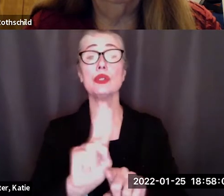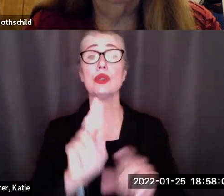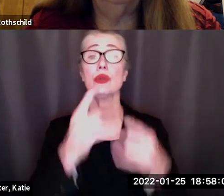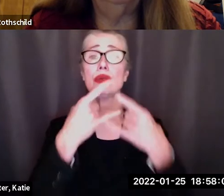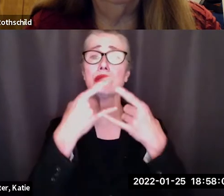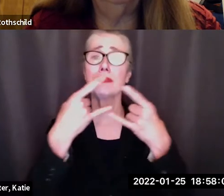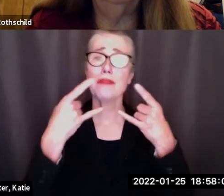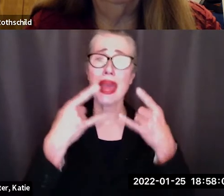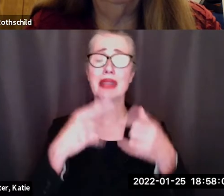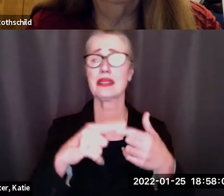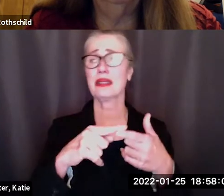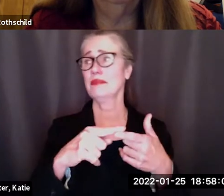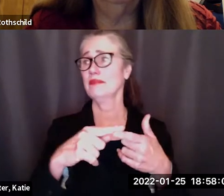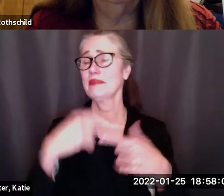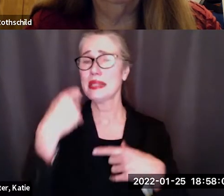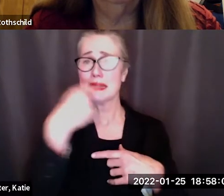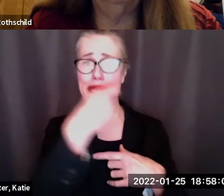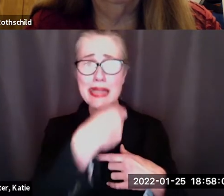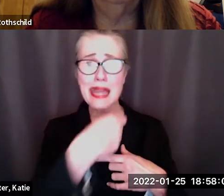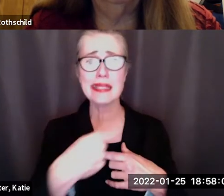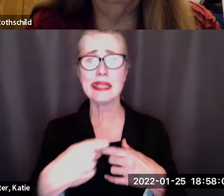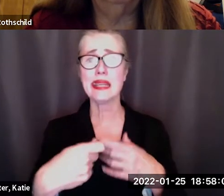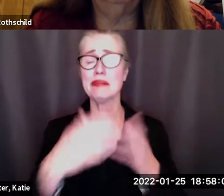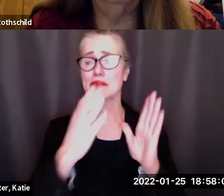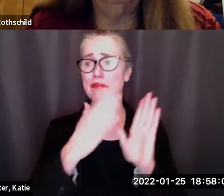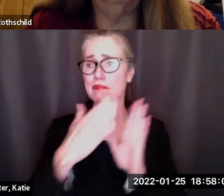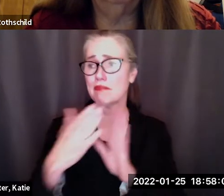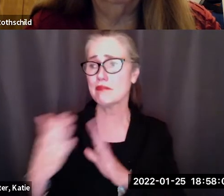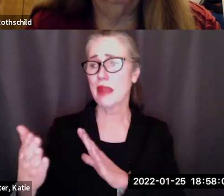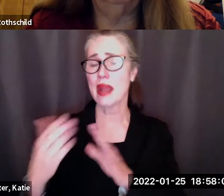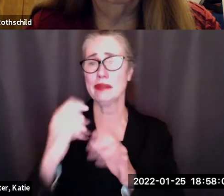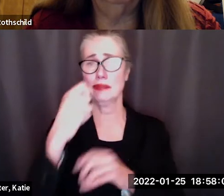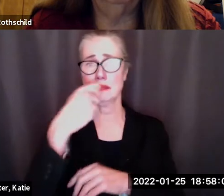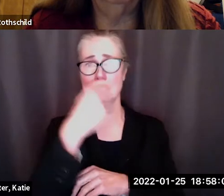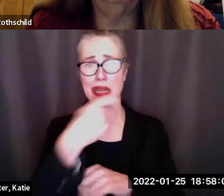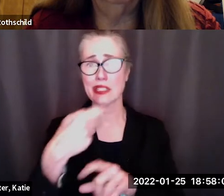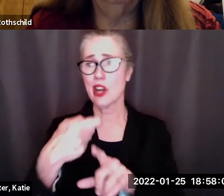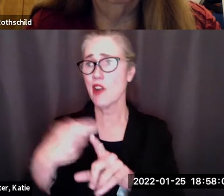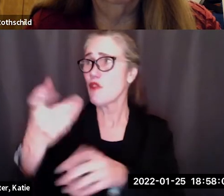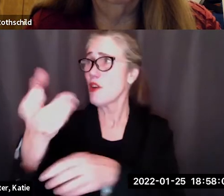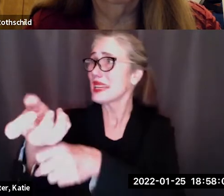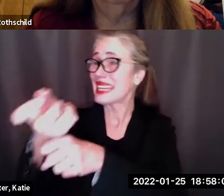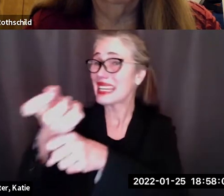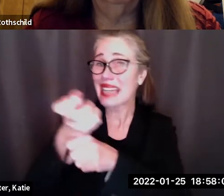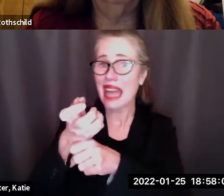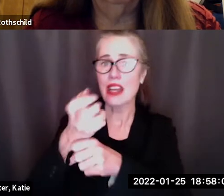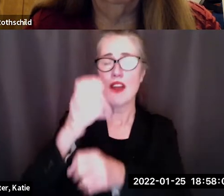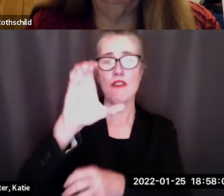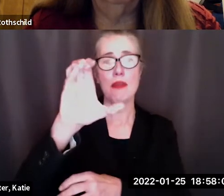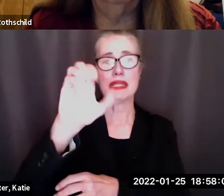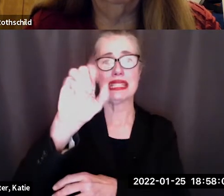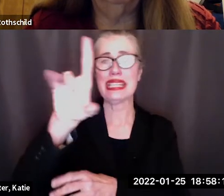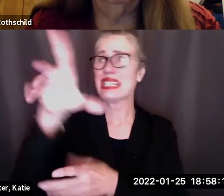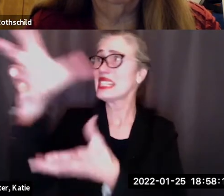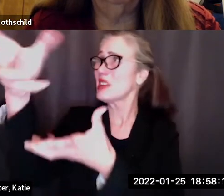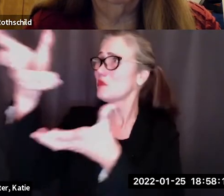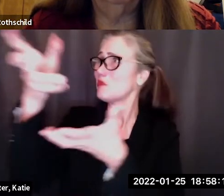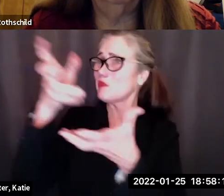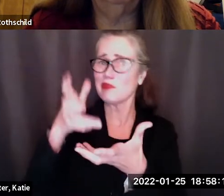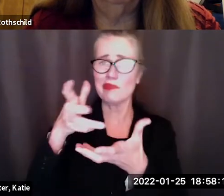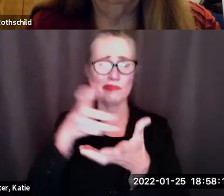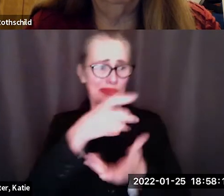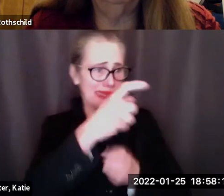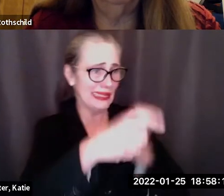get the testing done the coordination from to get the test from the california department of public health we can